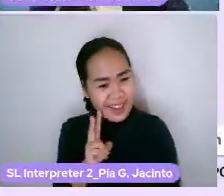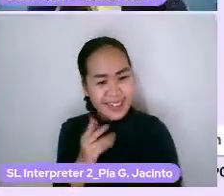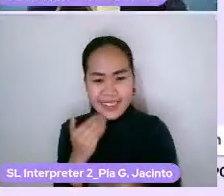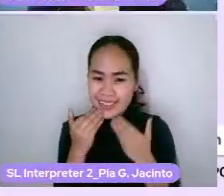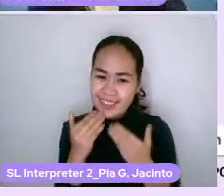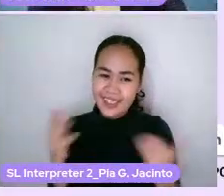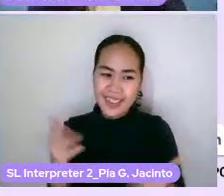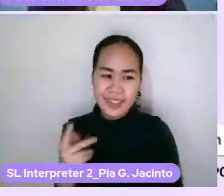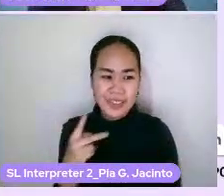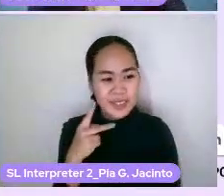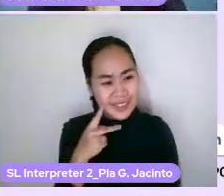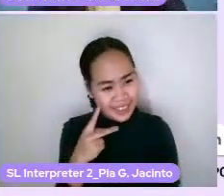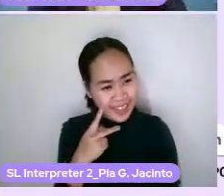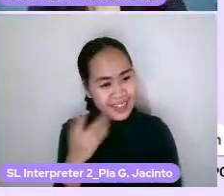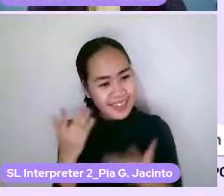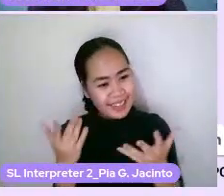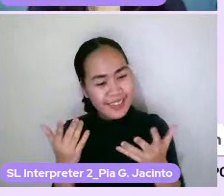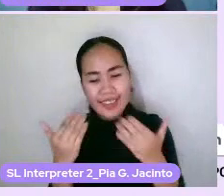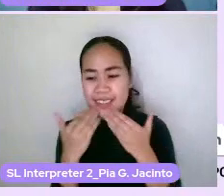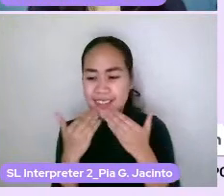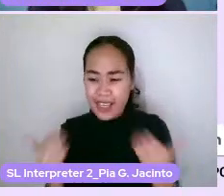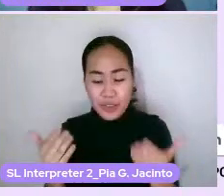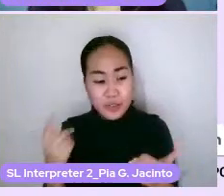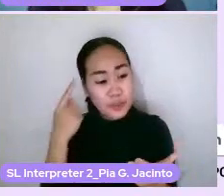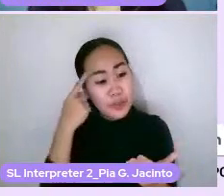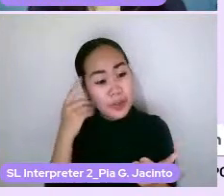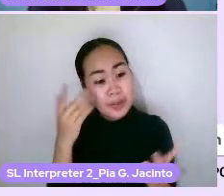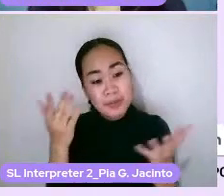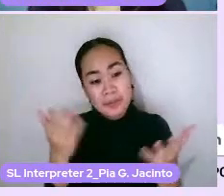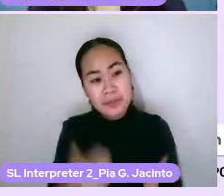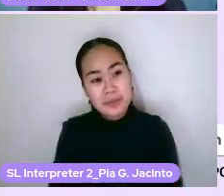Ms. Kat. Ano? Maraming salamat po dahil